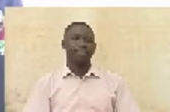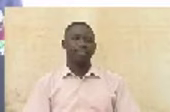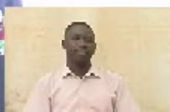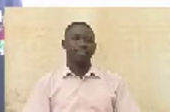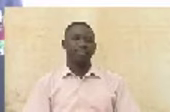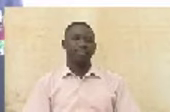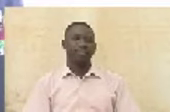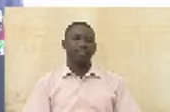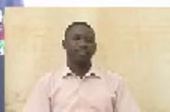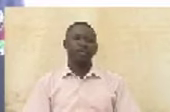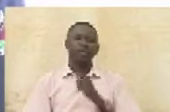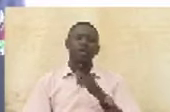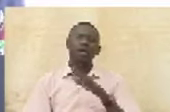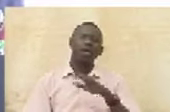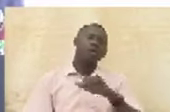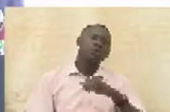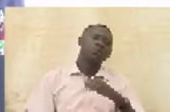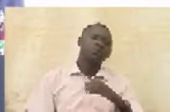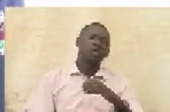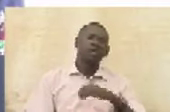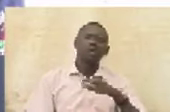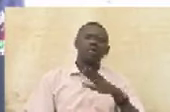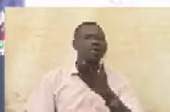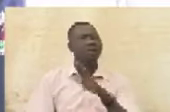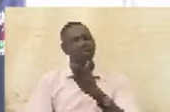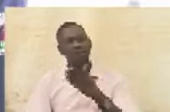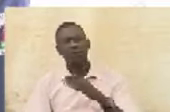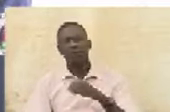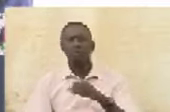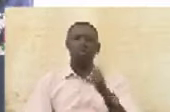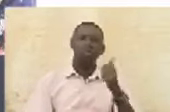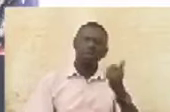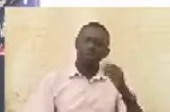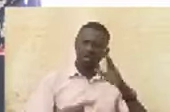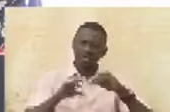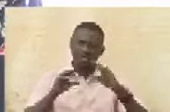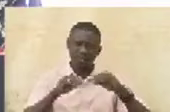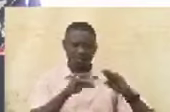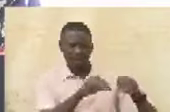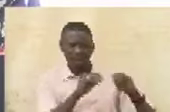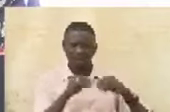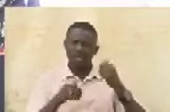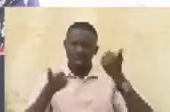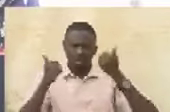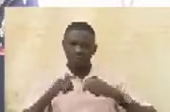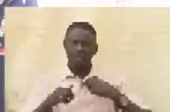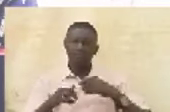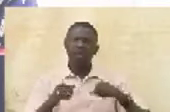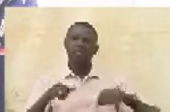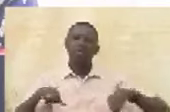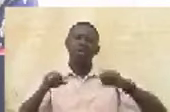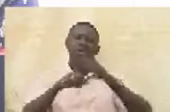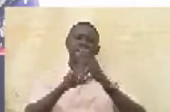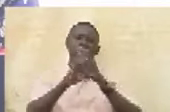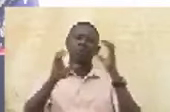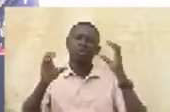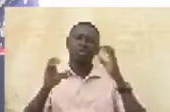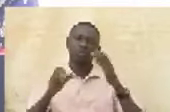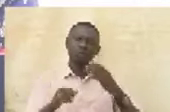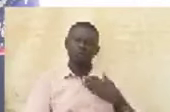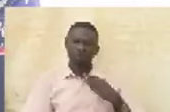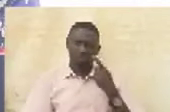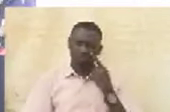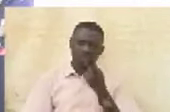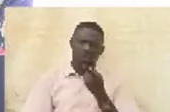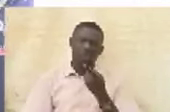from that, were there any other activities around the boss? Ning about our Tantan Koso Ali Mentor and in Jambakere, Dunal Bakekan, Fokudo,